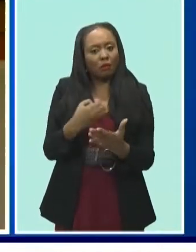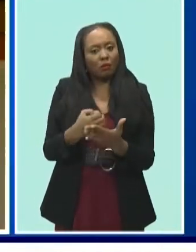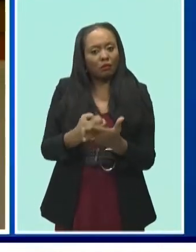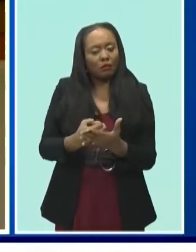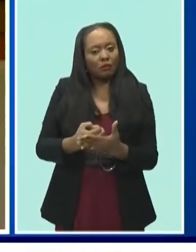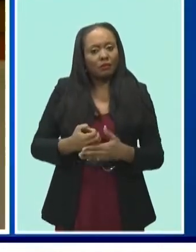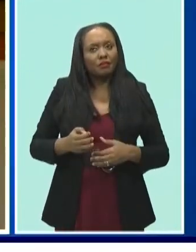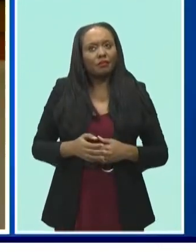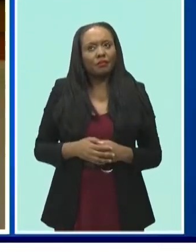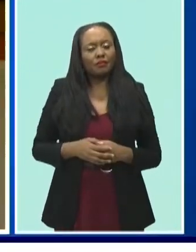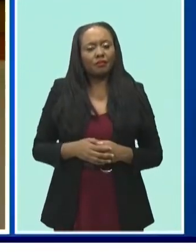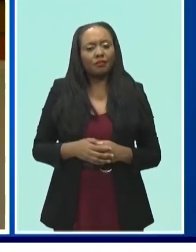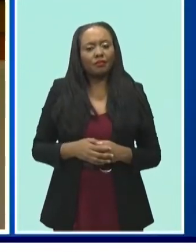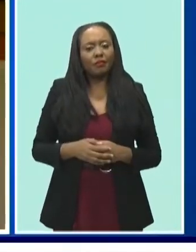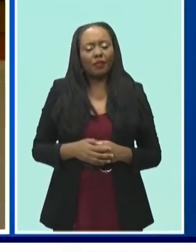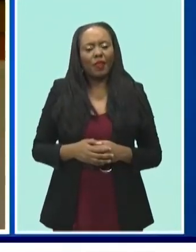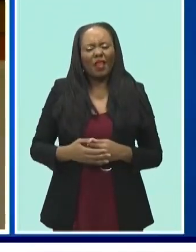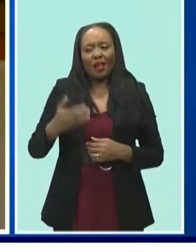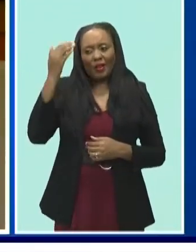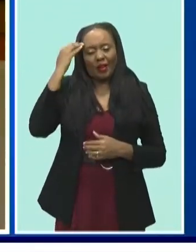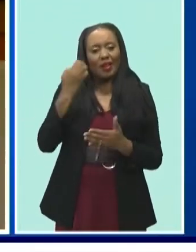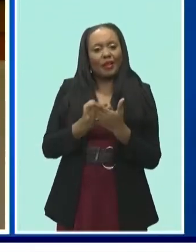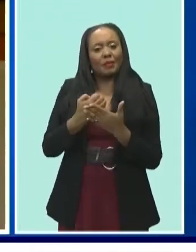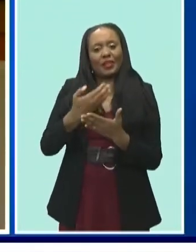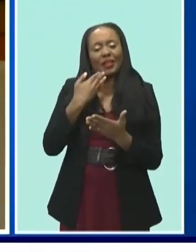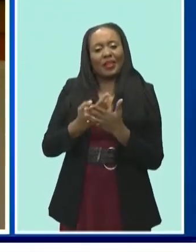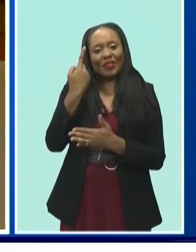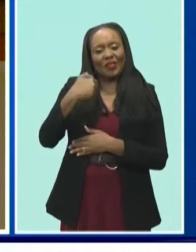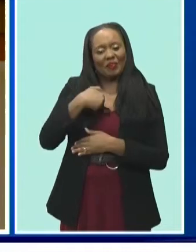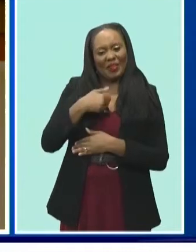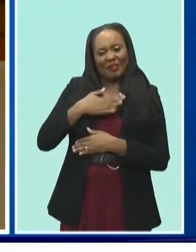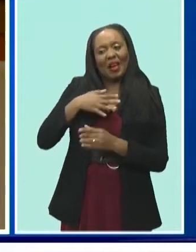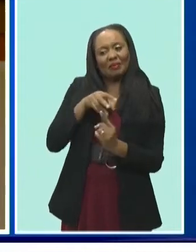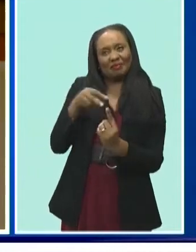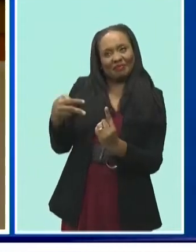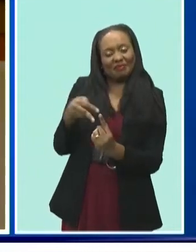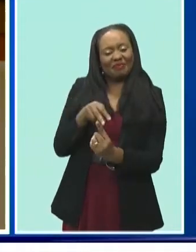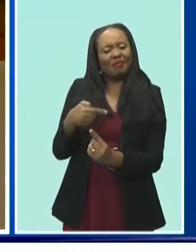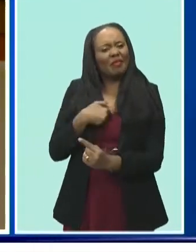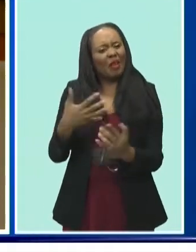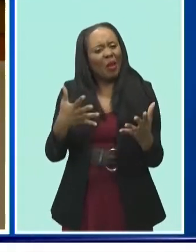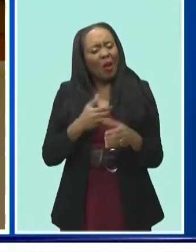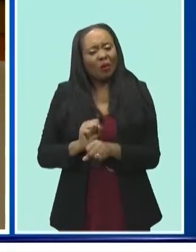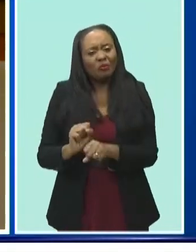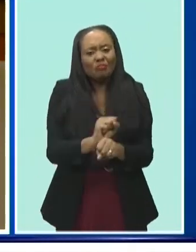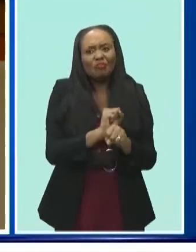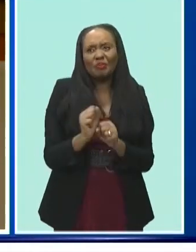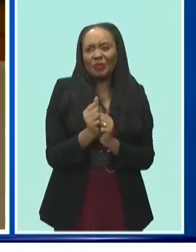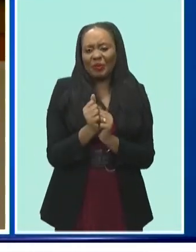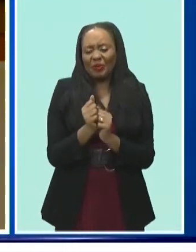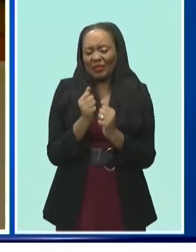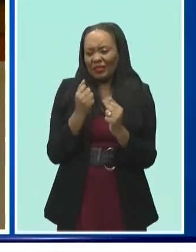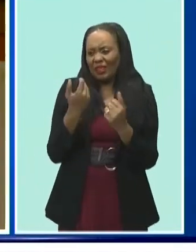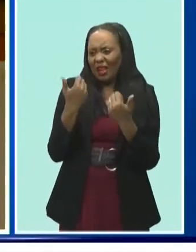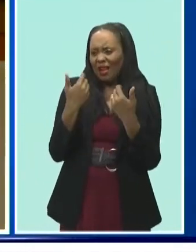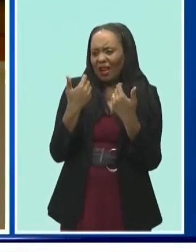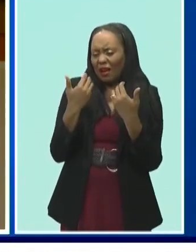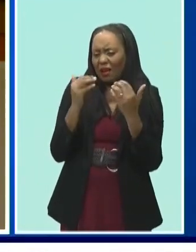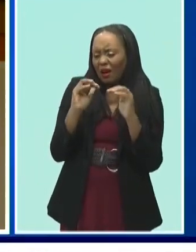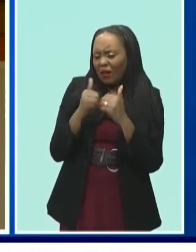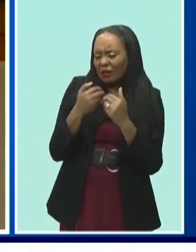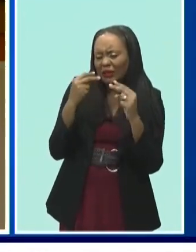good the economics profession has been to me, I've done a lot of things. Actually, I'm continuing to try to work on figuring out why it